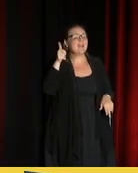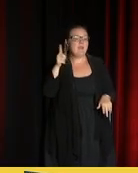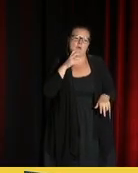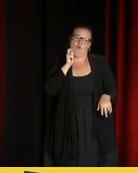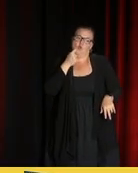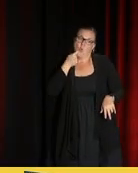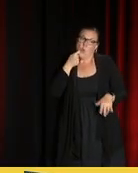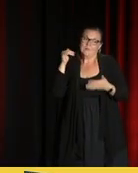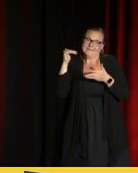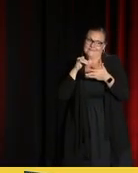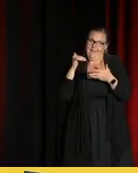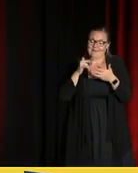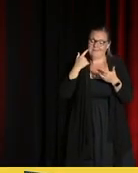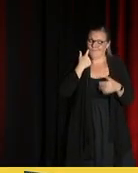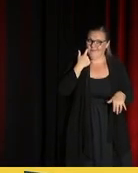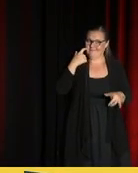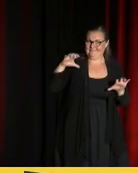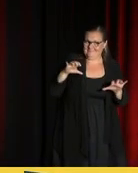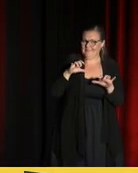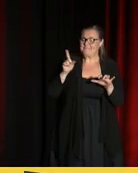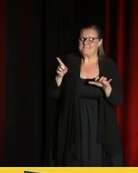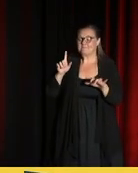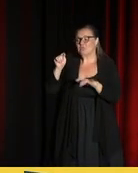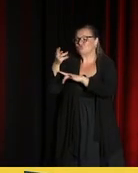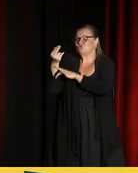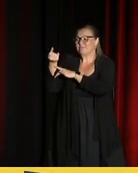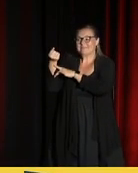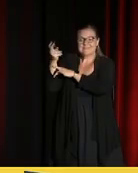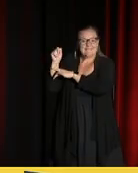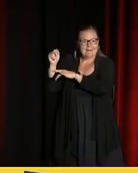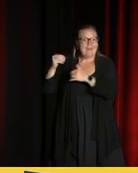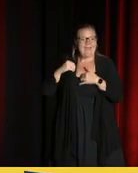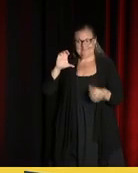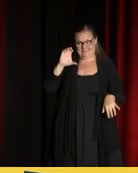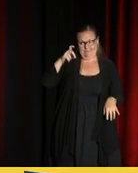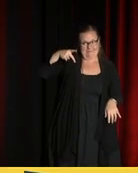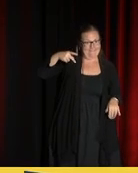cool study that we did. Tristan